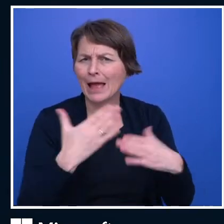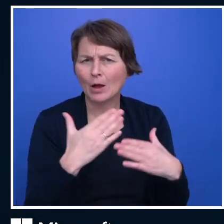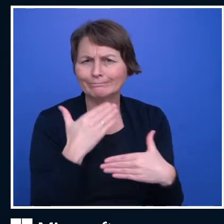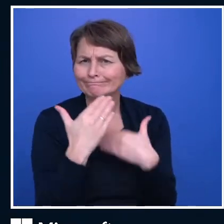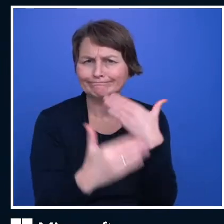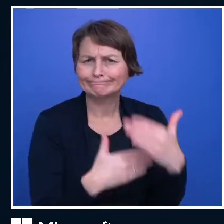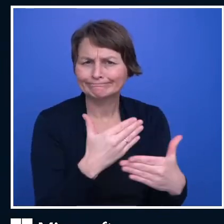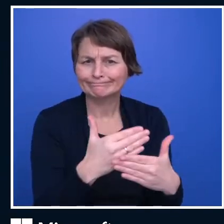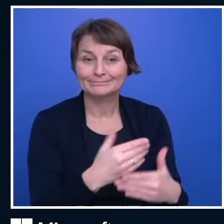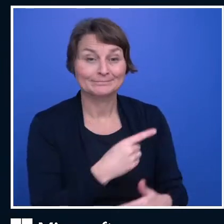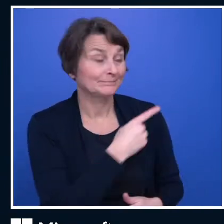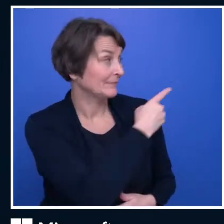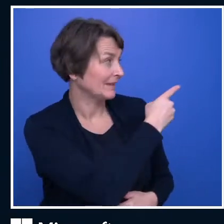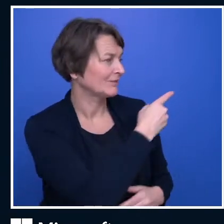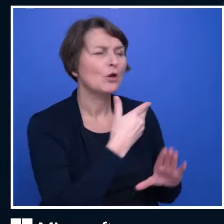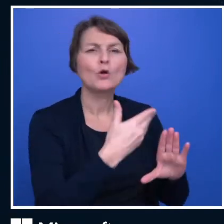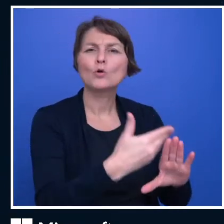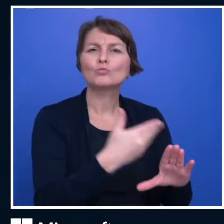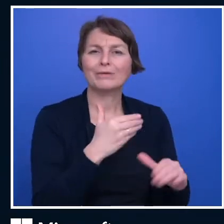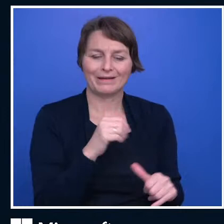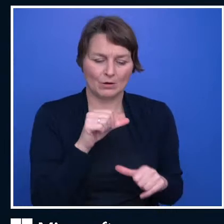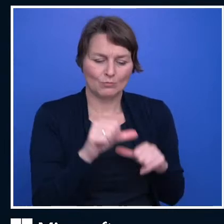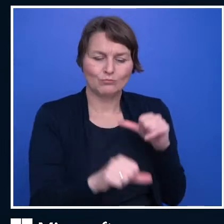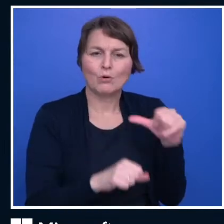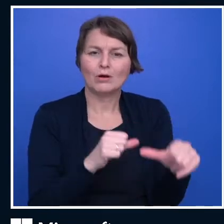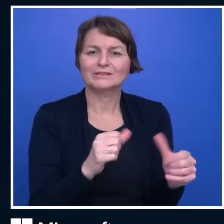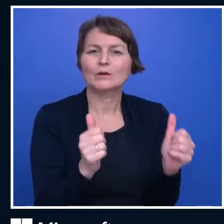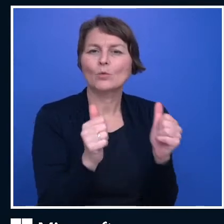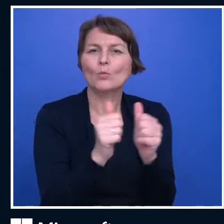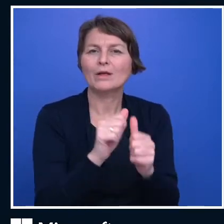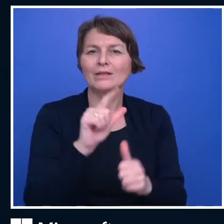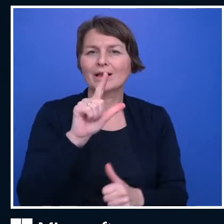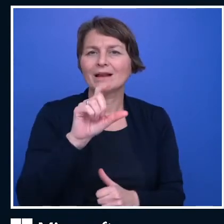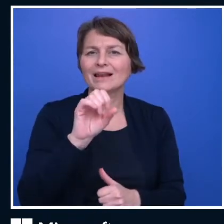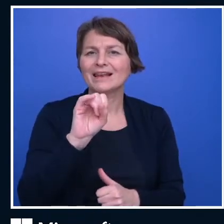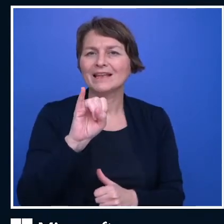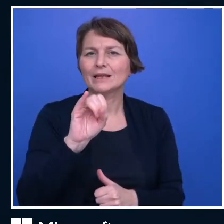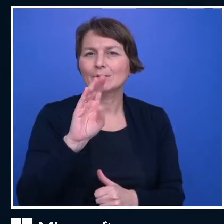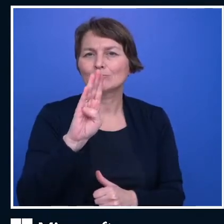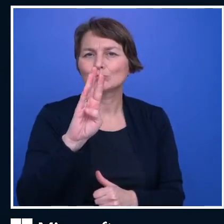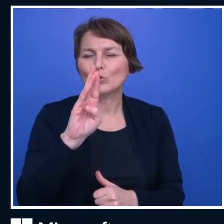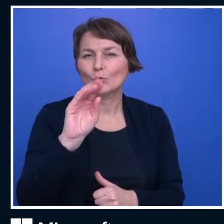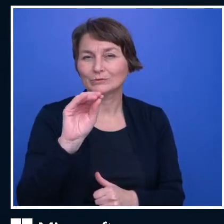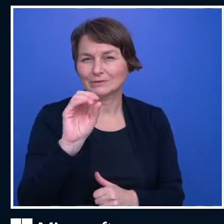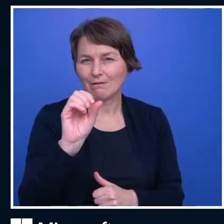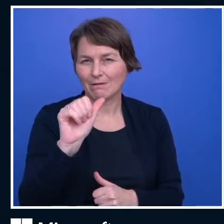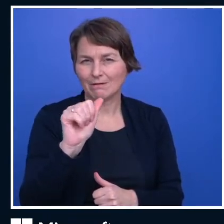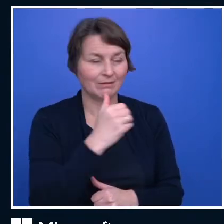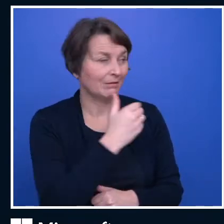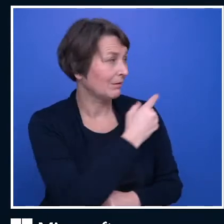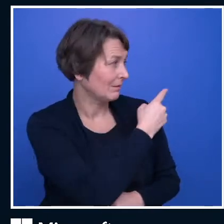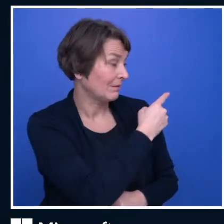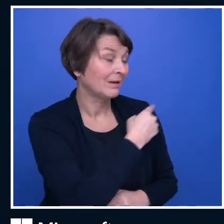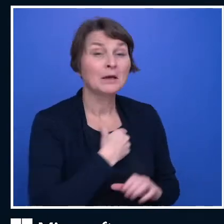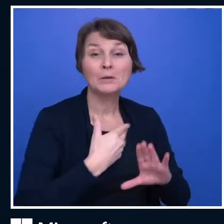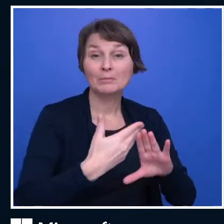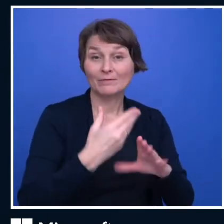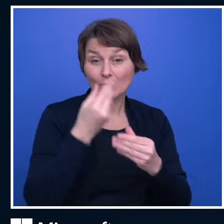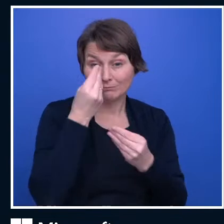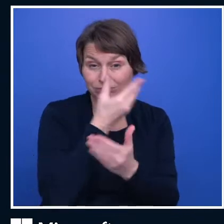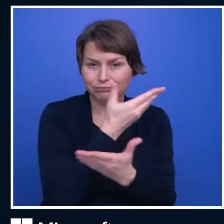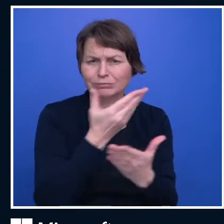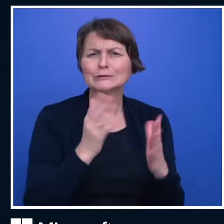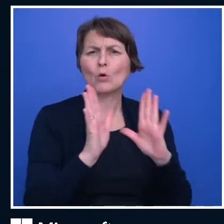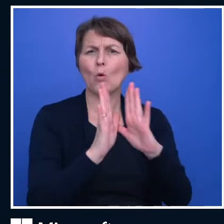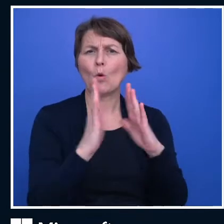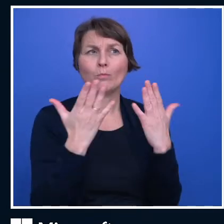Librosa. So this is, again, as I told earlier, an important open source library which we'll